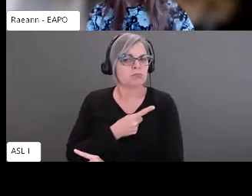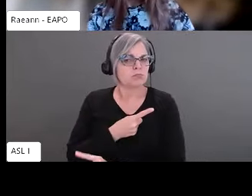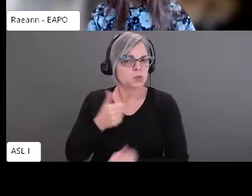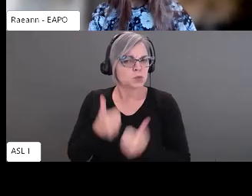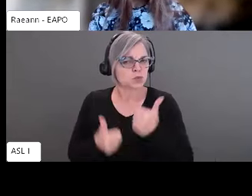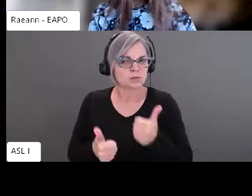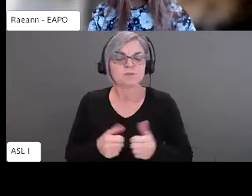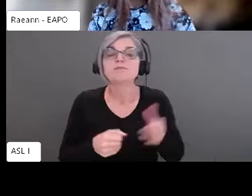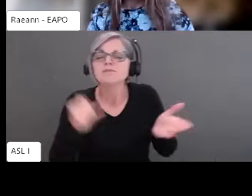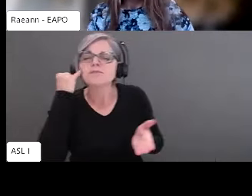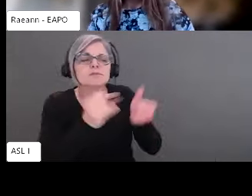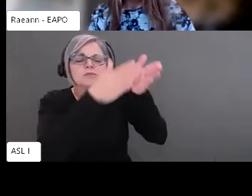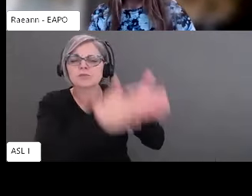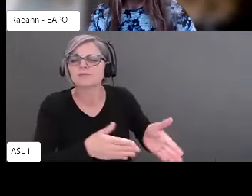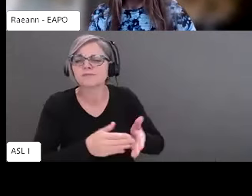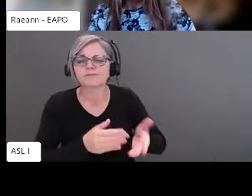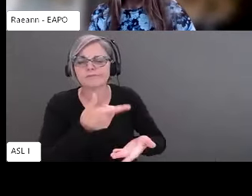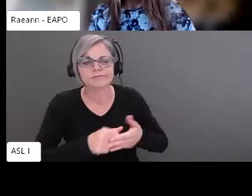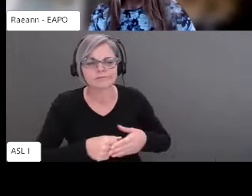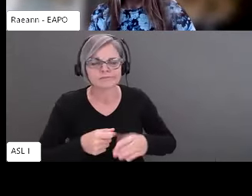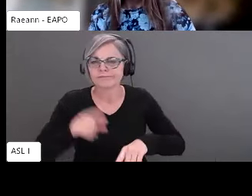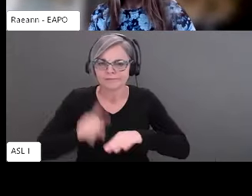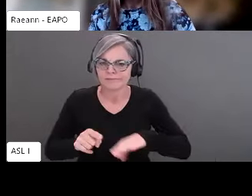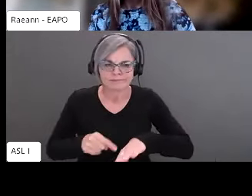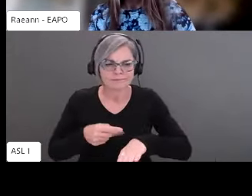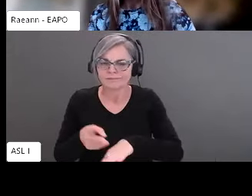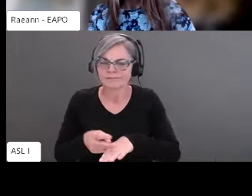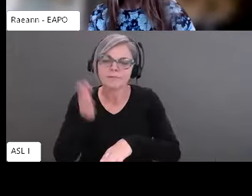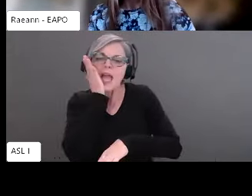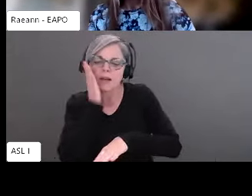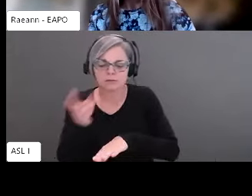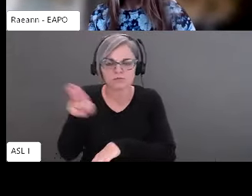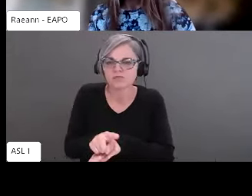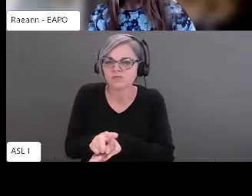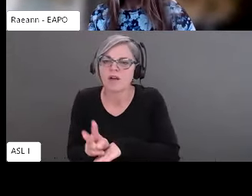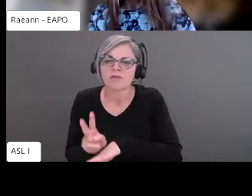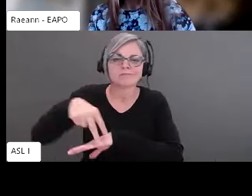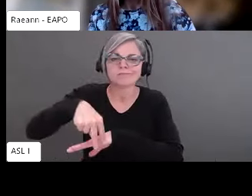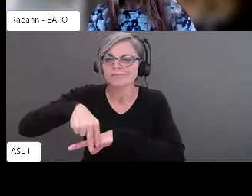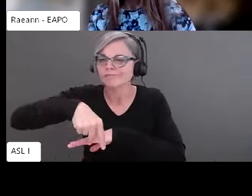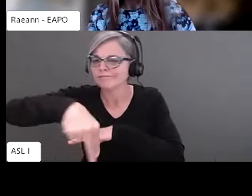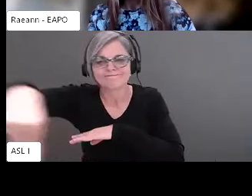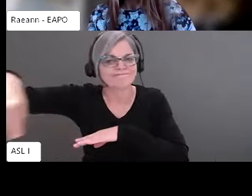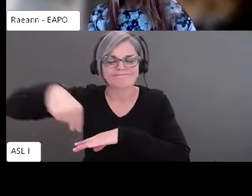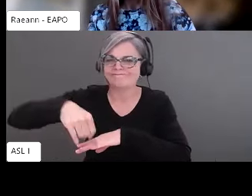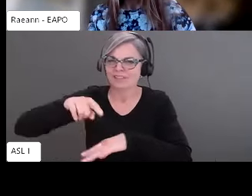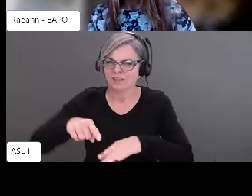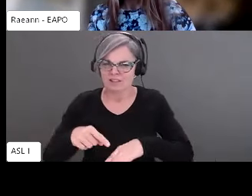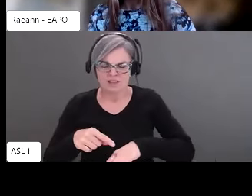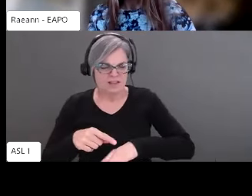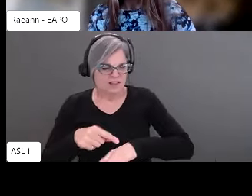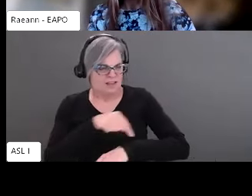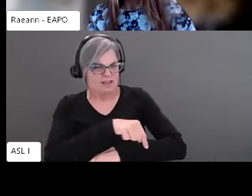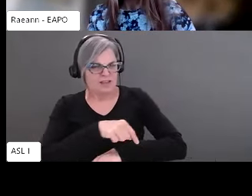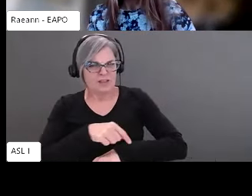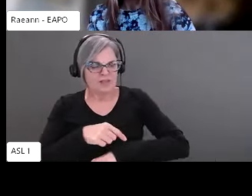they can't get up and walk, and they have injuries here, I'm really wondering how they were able